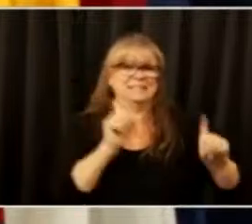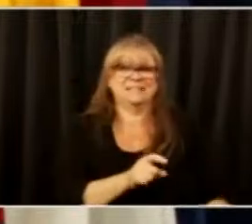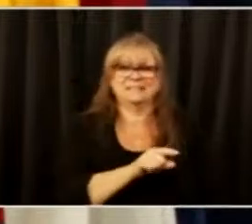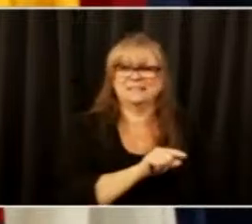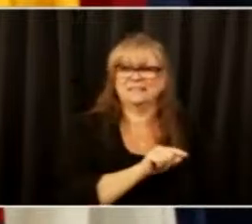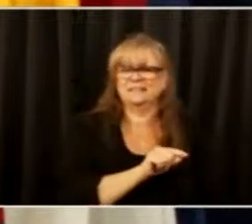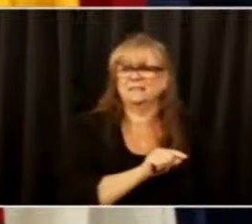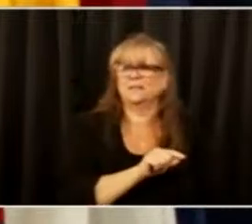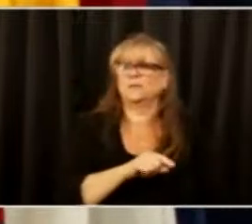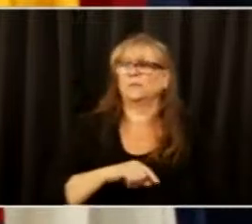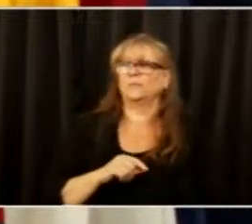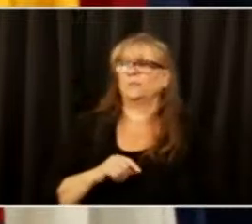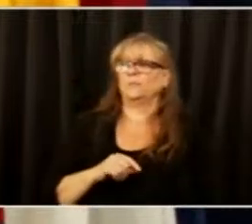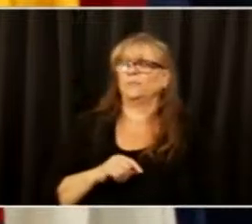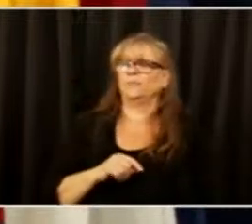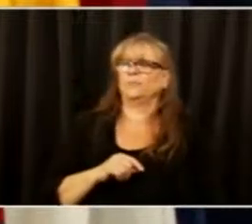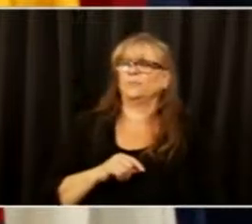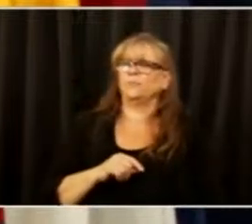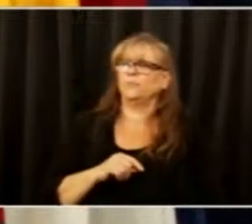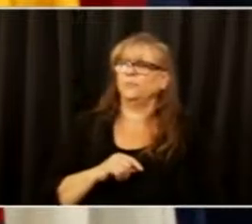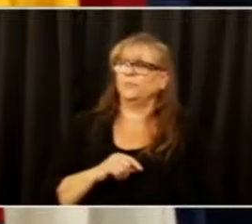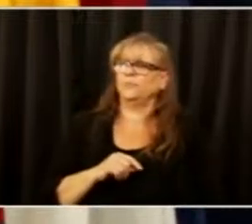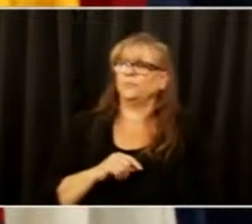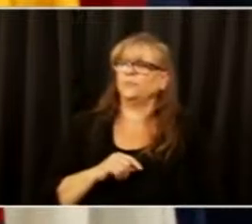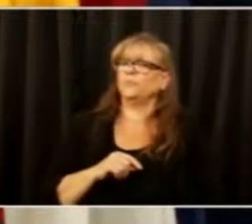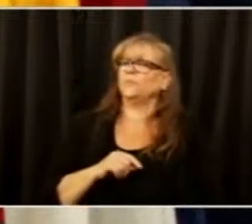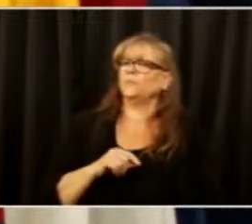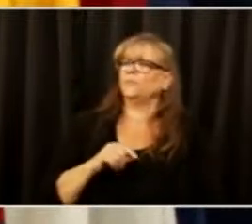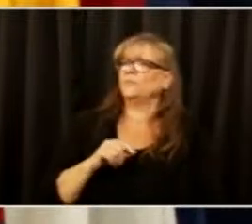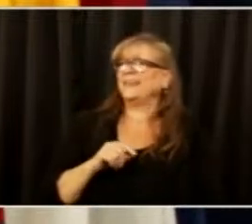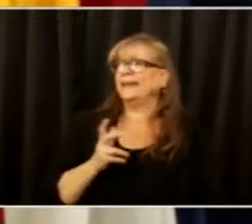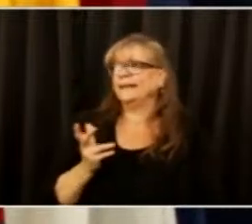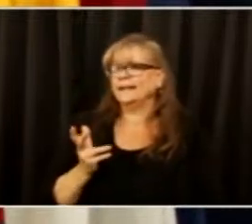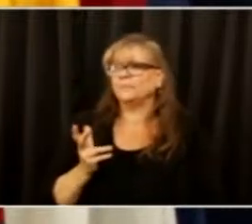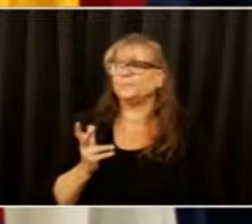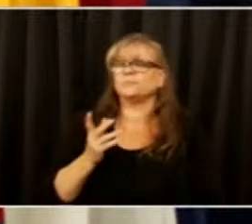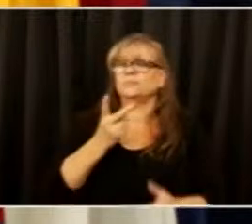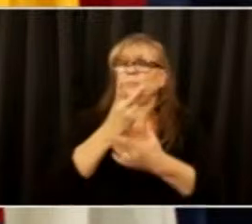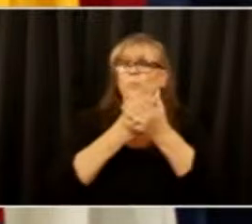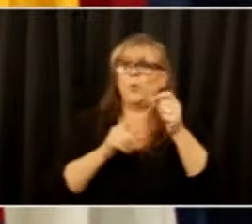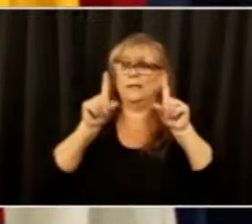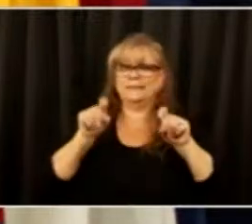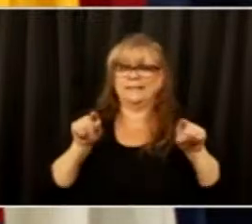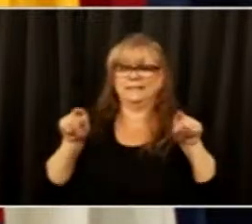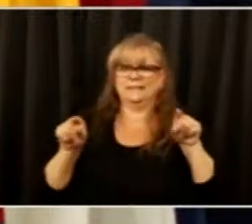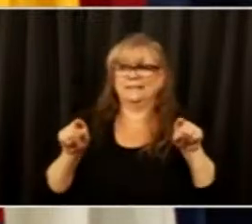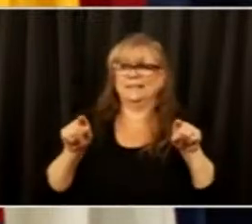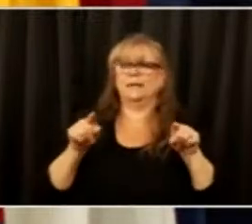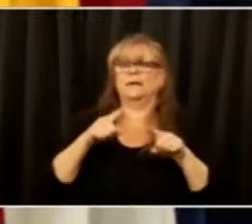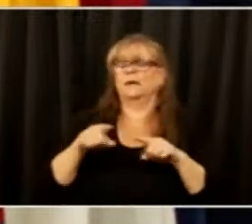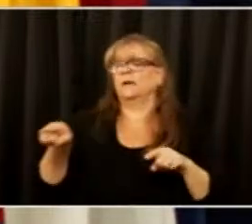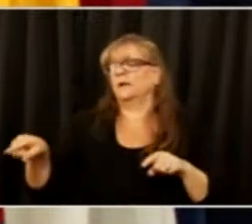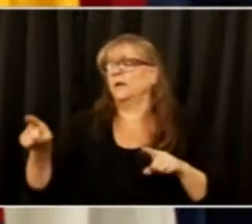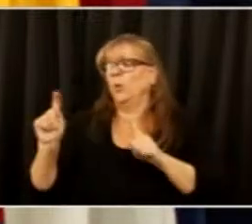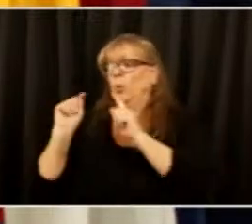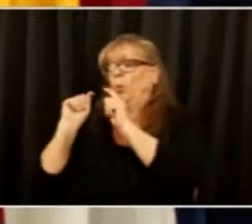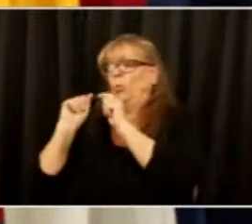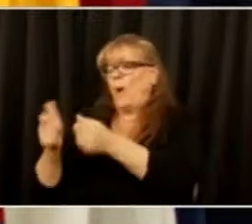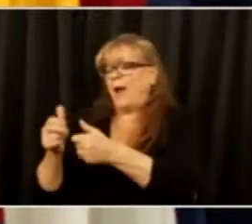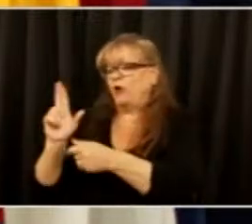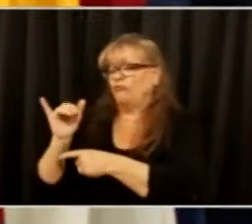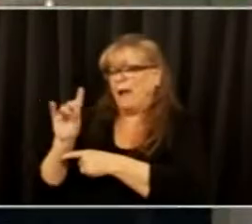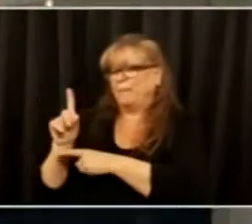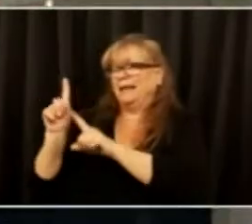COVID. Very small percentage false positives on both of those. But it is a little bit less sensitive, but it is very useful as part of the testing